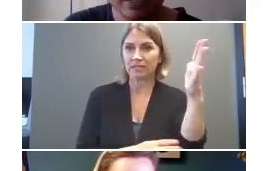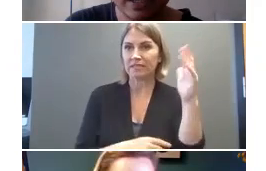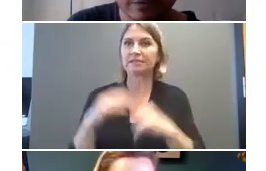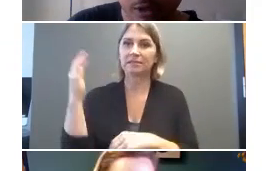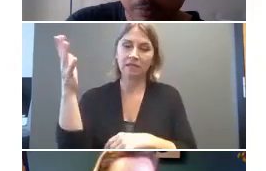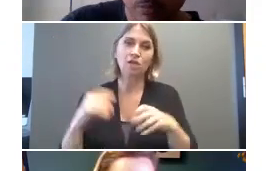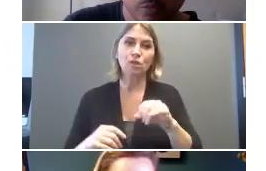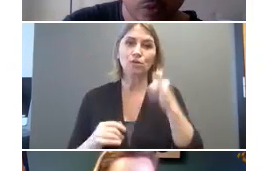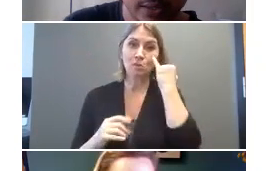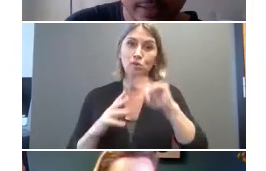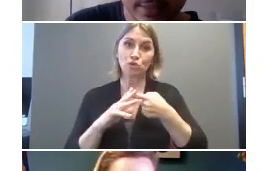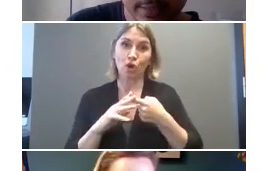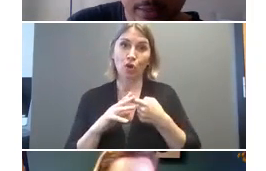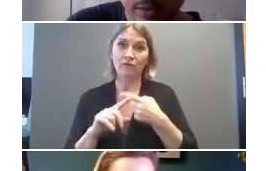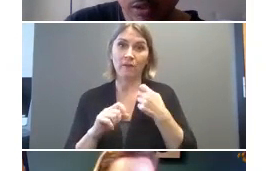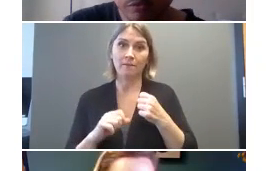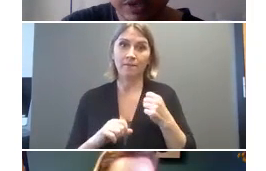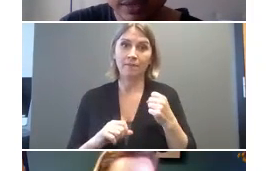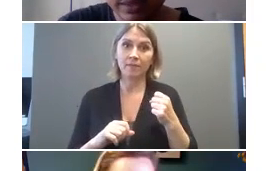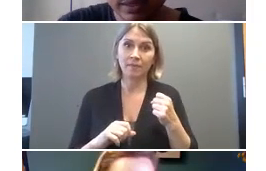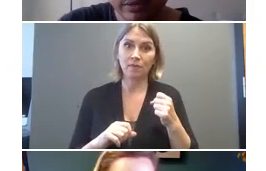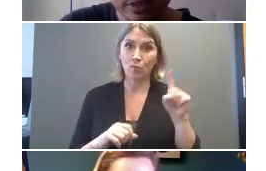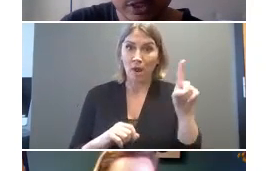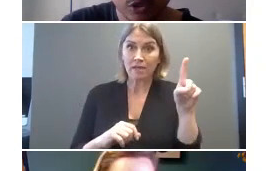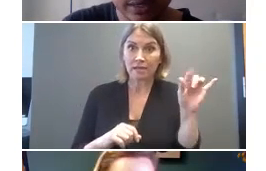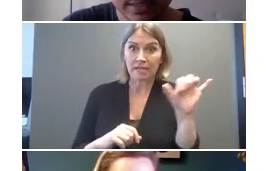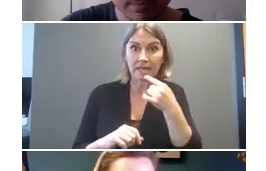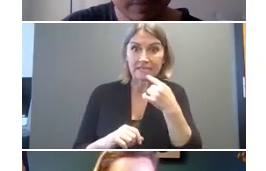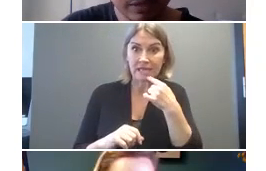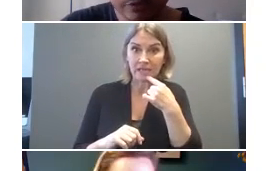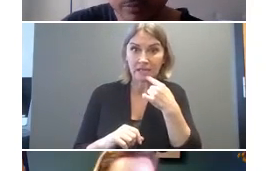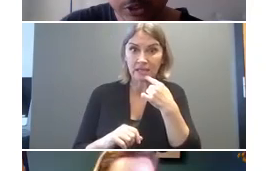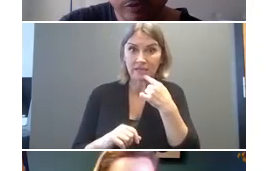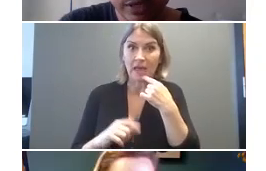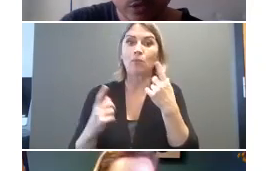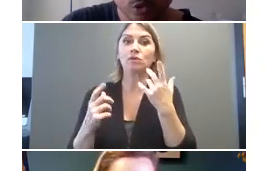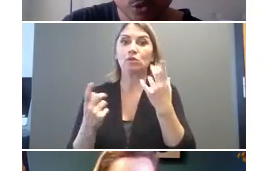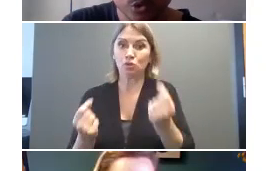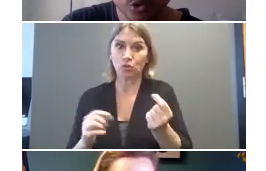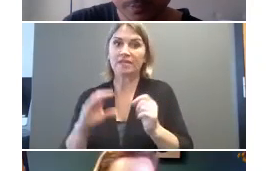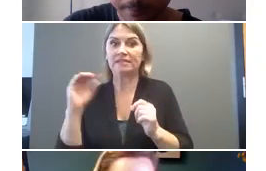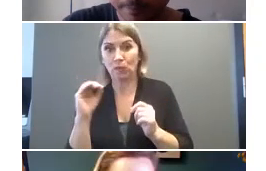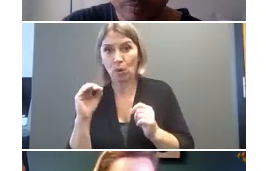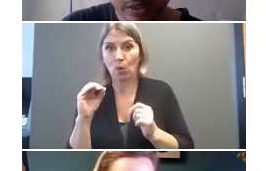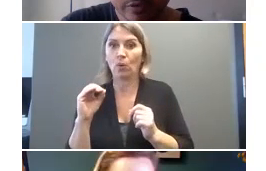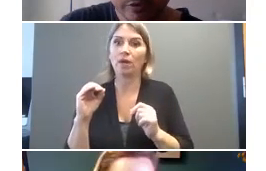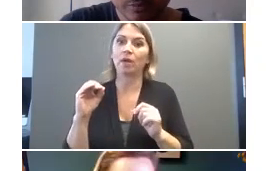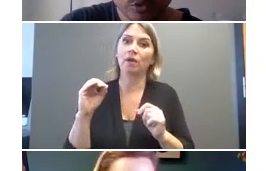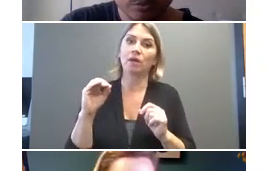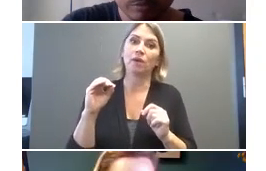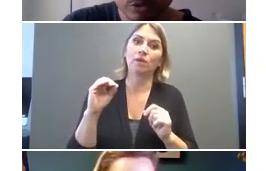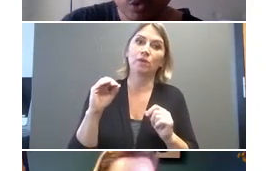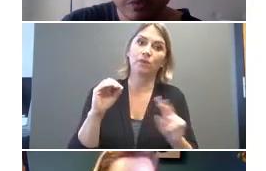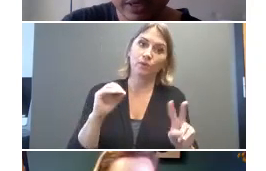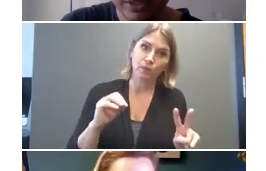if we had started from 1, as I said, we can then cover 0, let's say. From 0, we can go to 2.